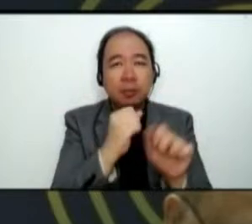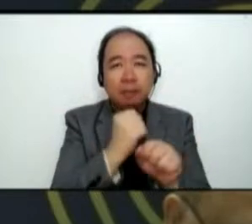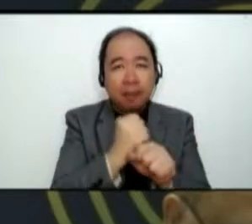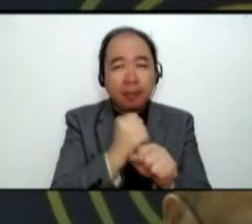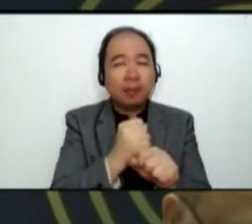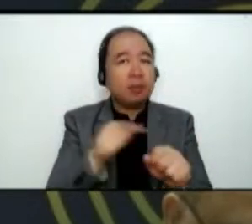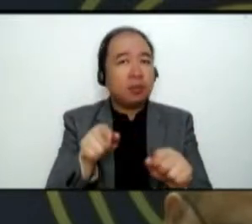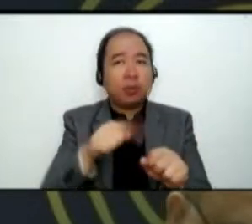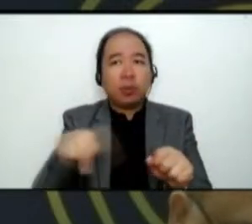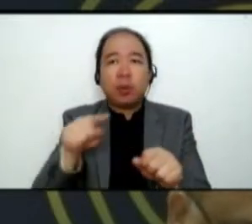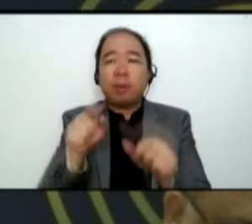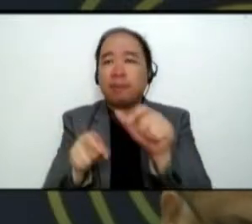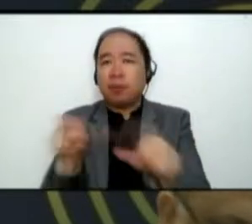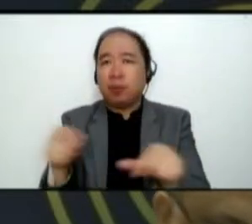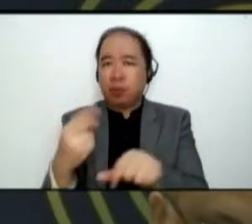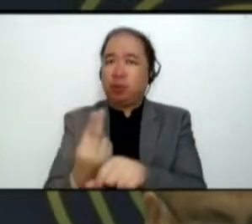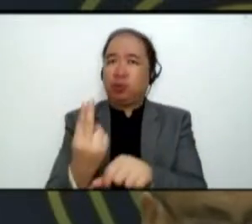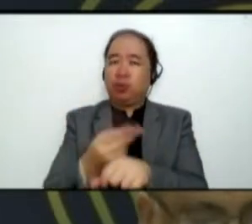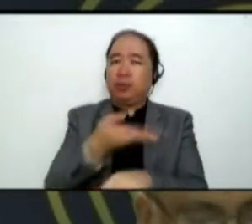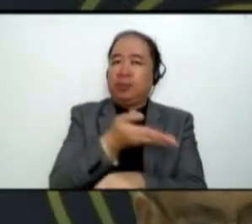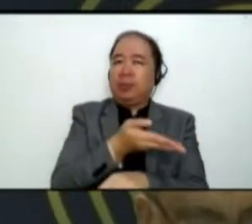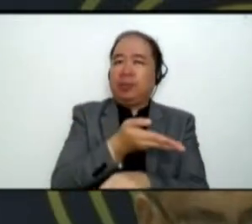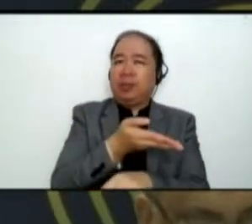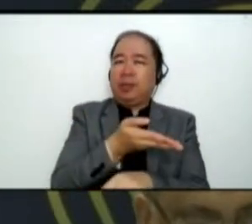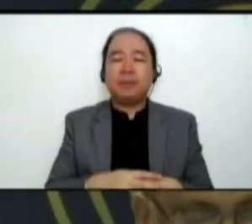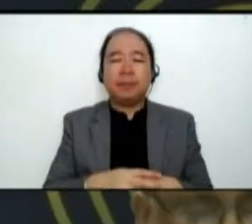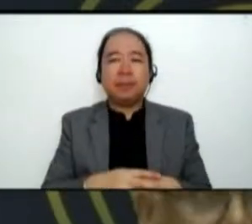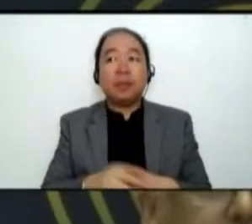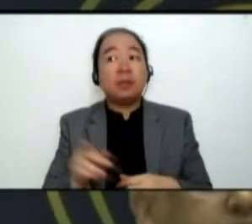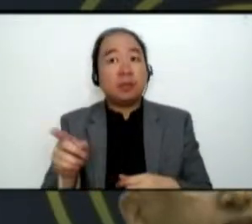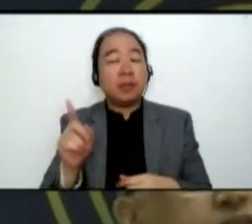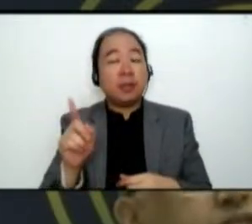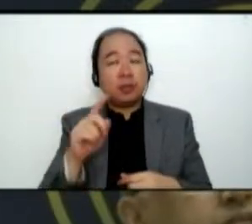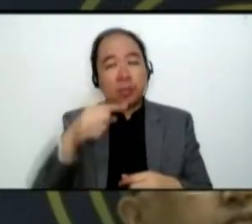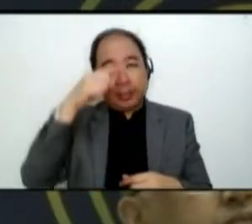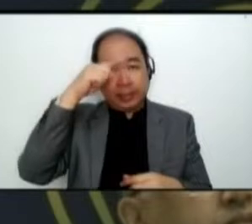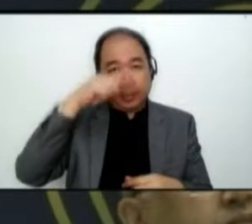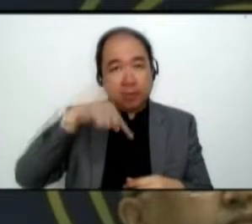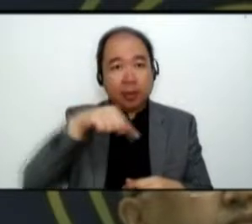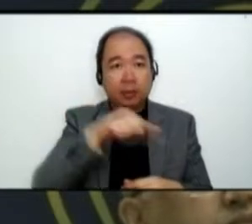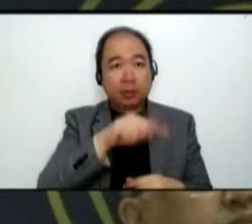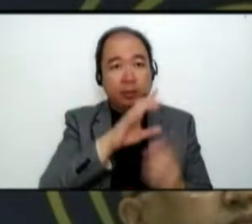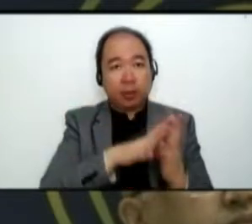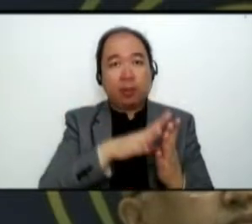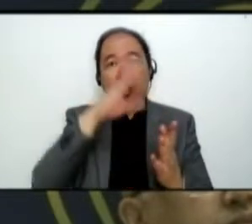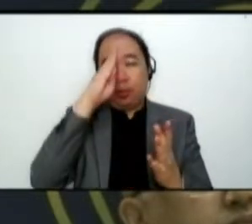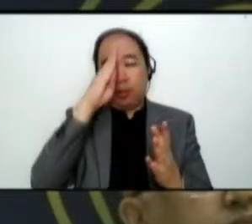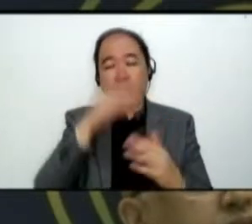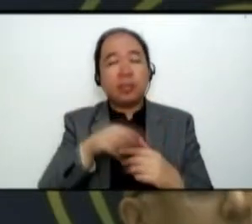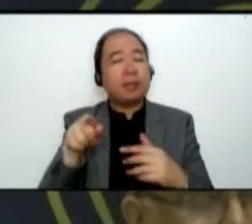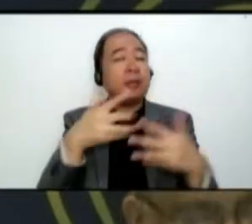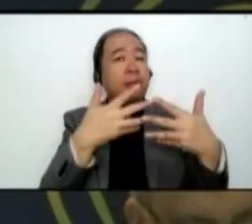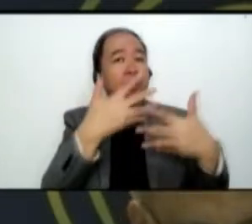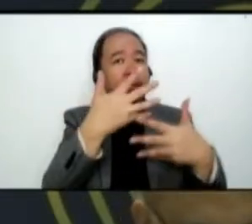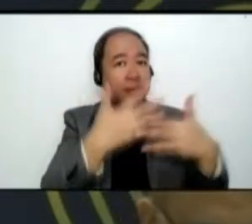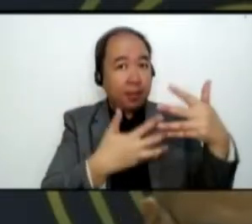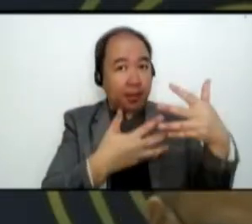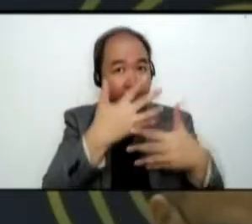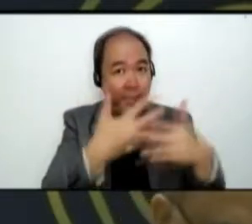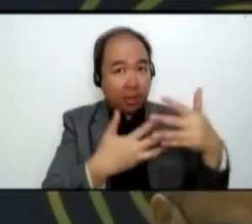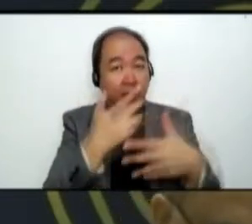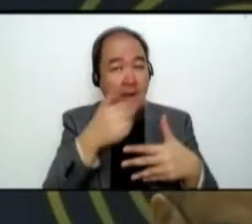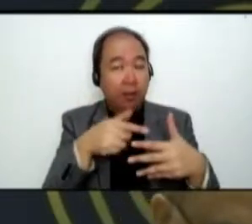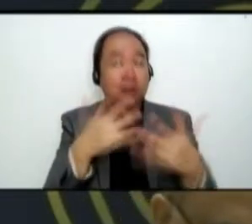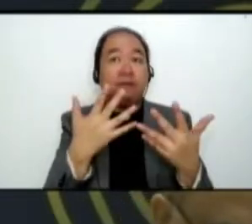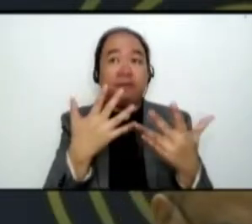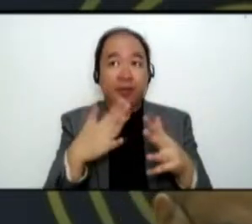the lessons from really specifically from Thailand, I think, is that, the NTA data is